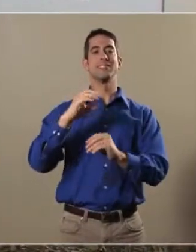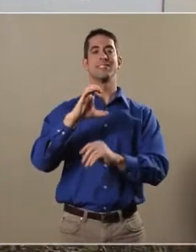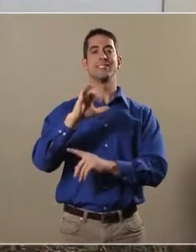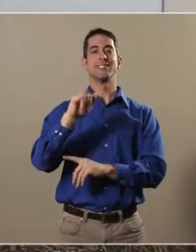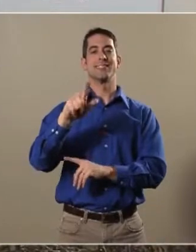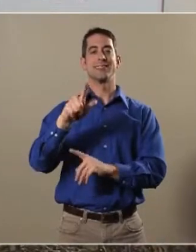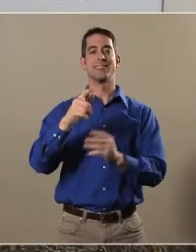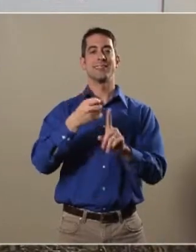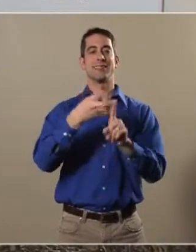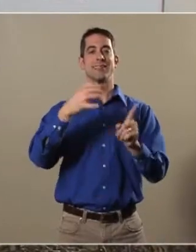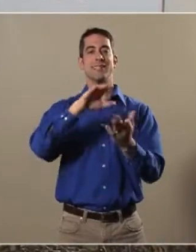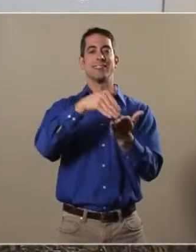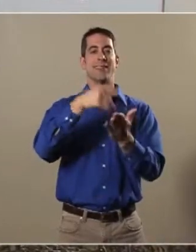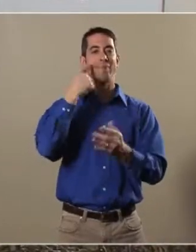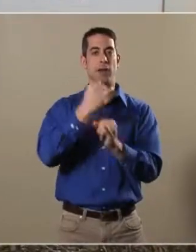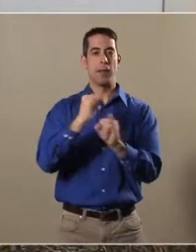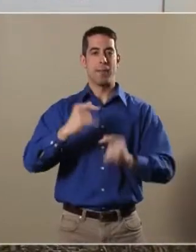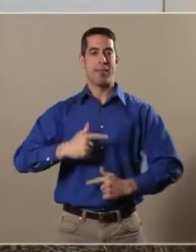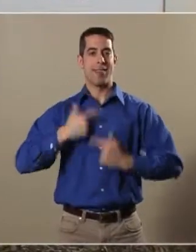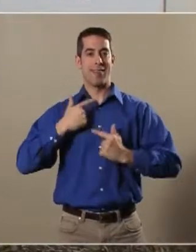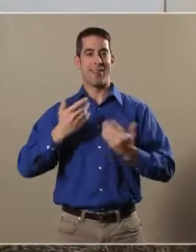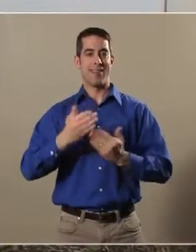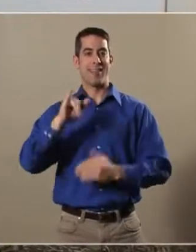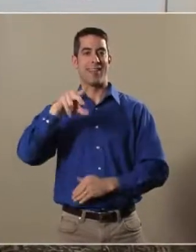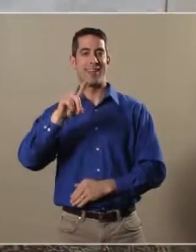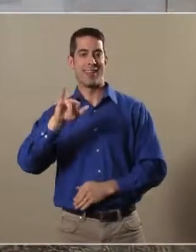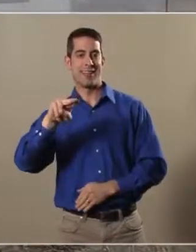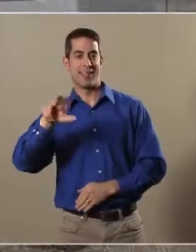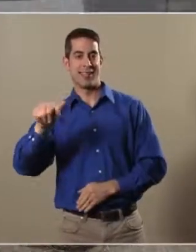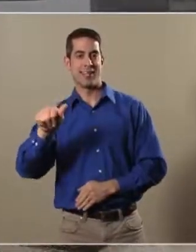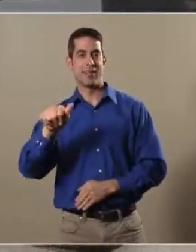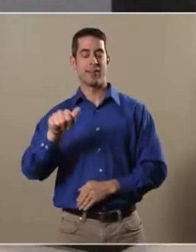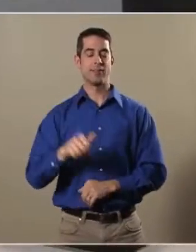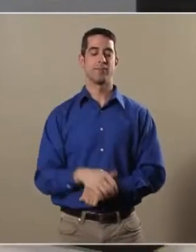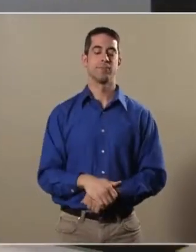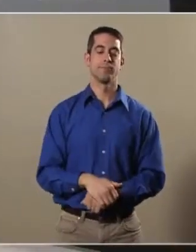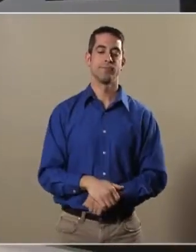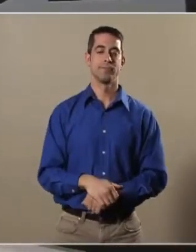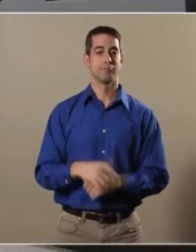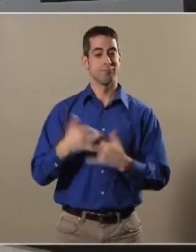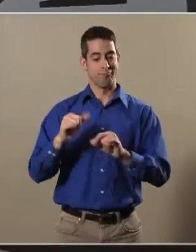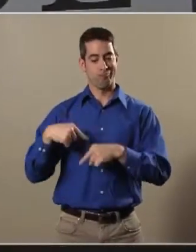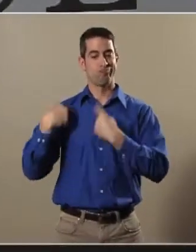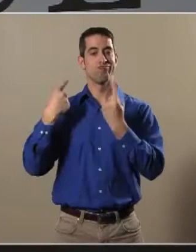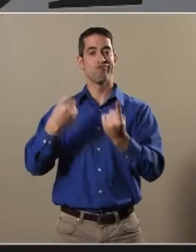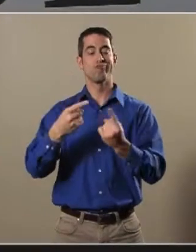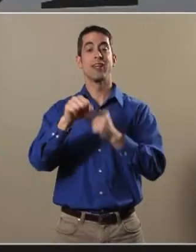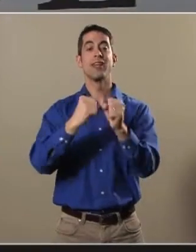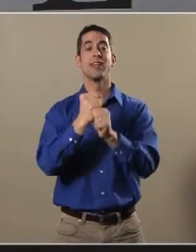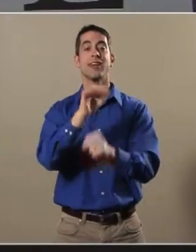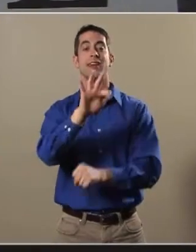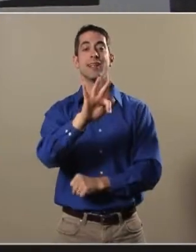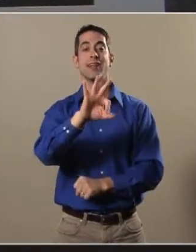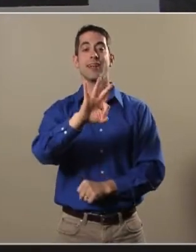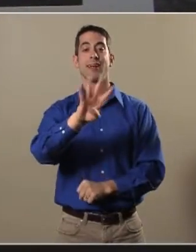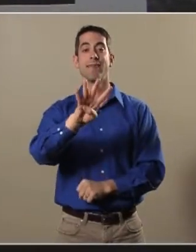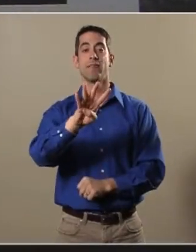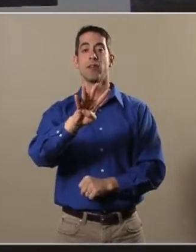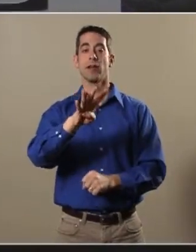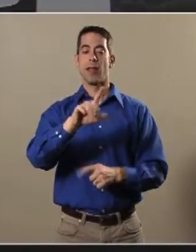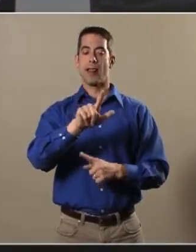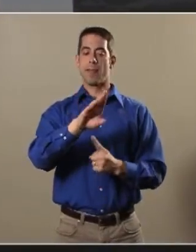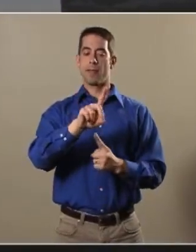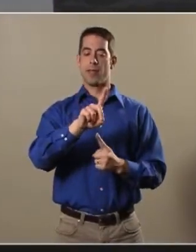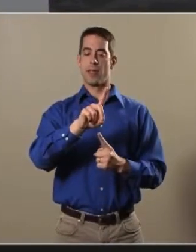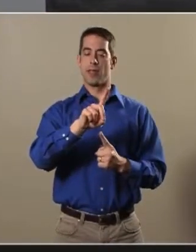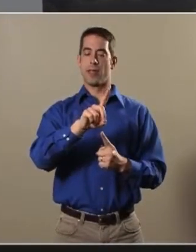of Indiana and continue to be the only cross-disability center in Northeast Indiana. In 1994, we changed our name to the League